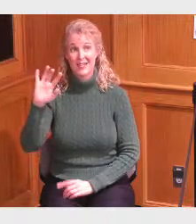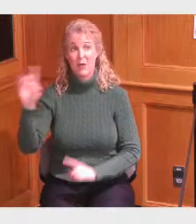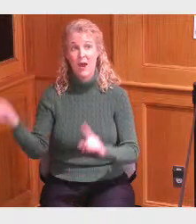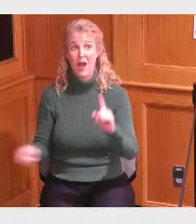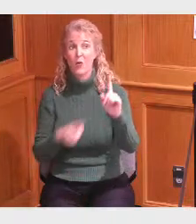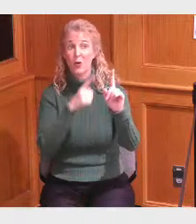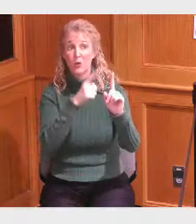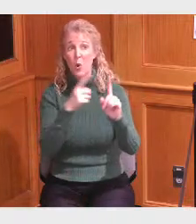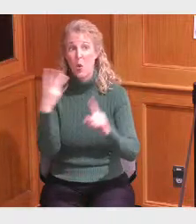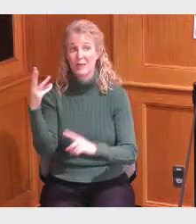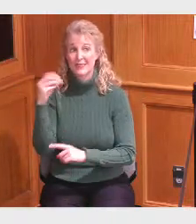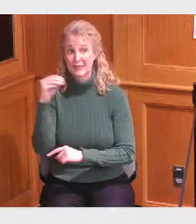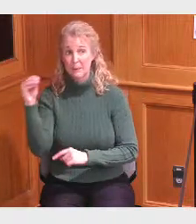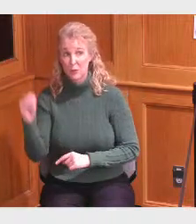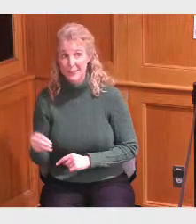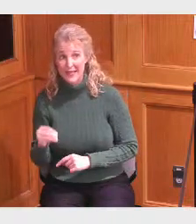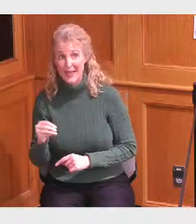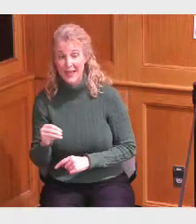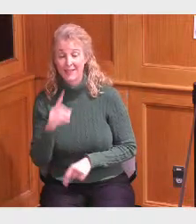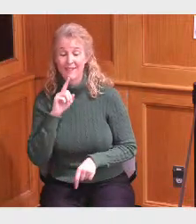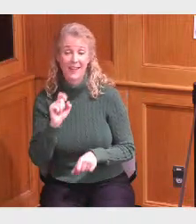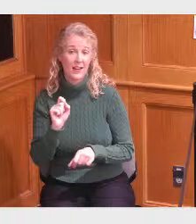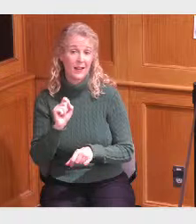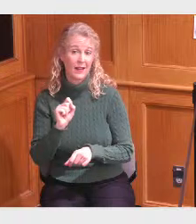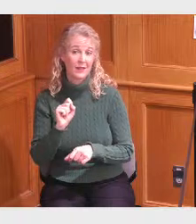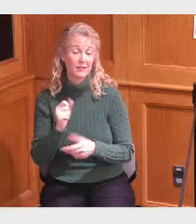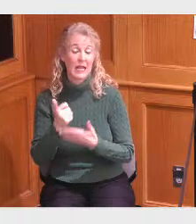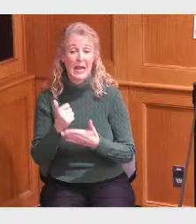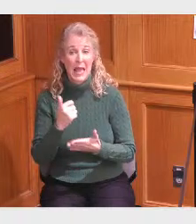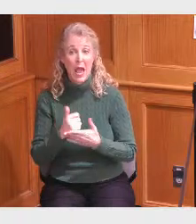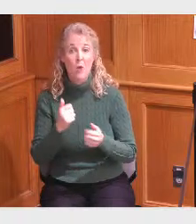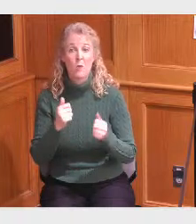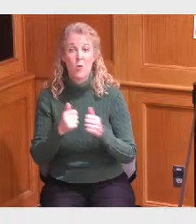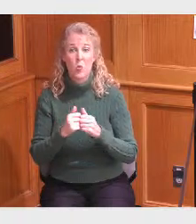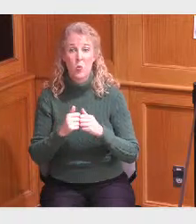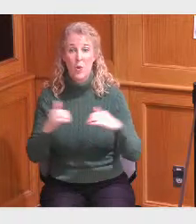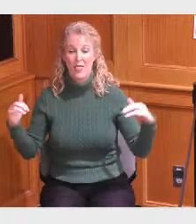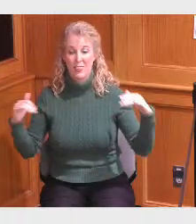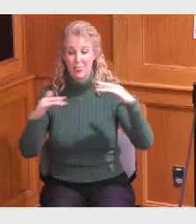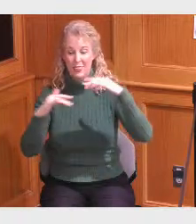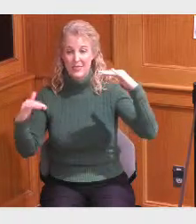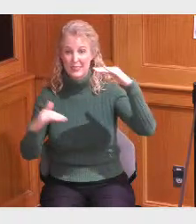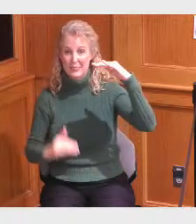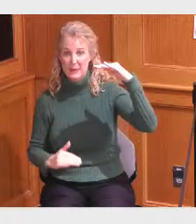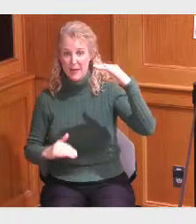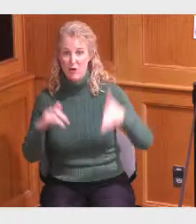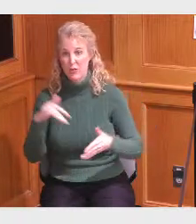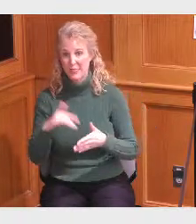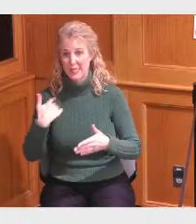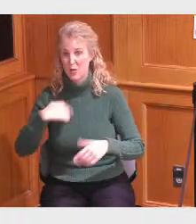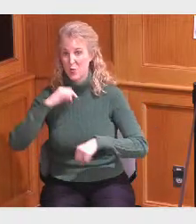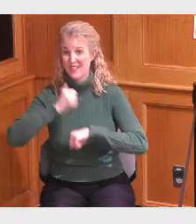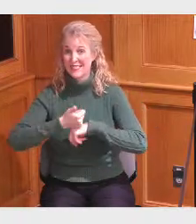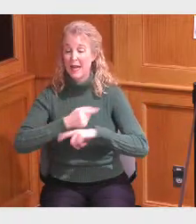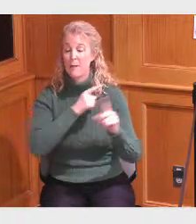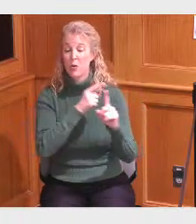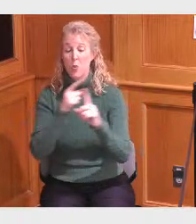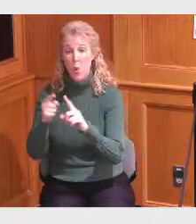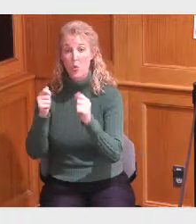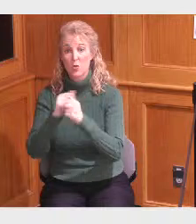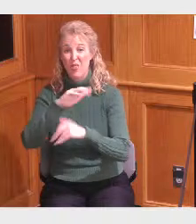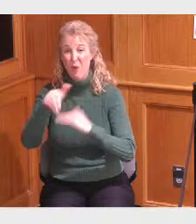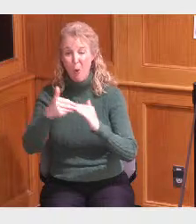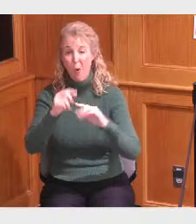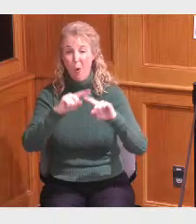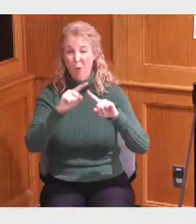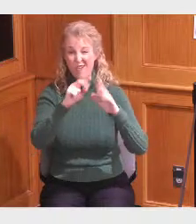of 16%, and we did that with the help of the disparity study because we have contract-specific goals for all the contracts.